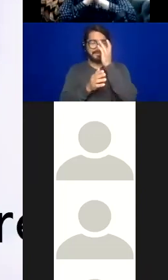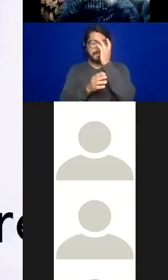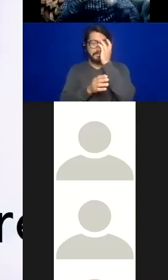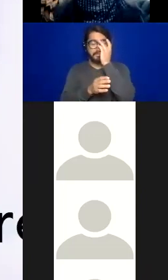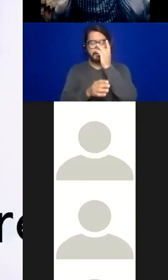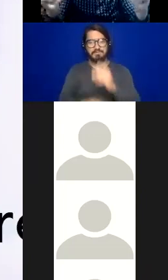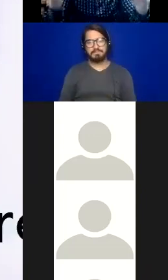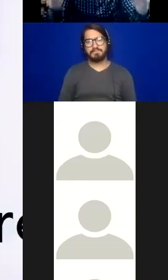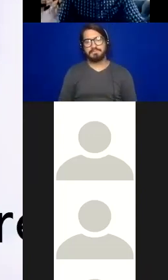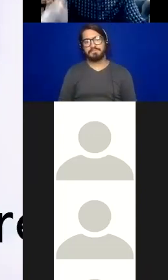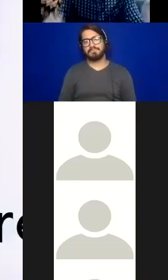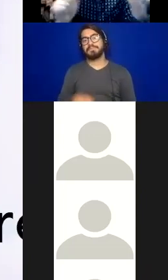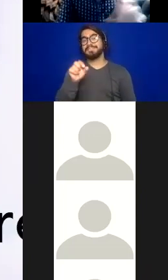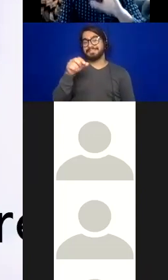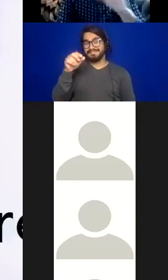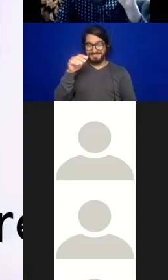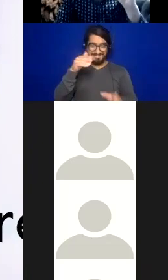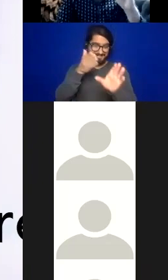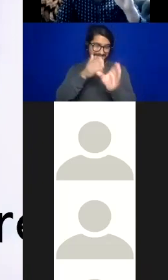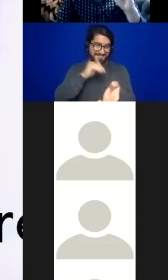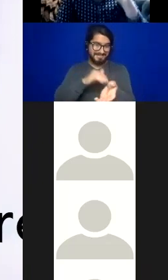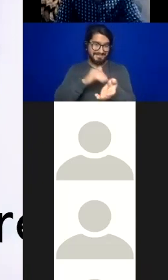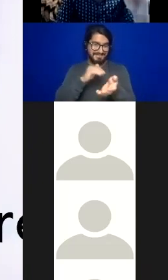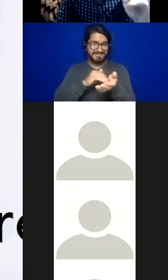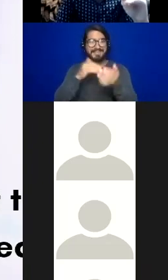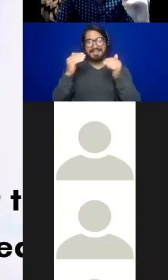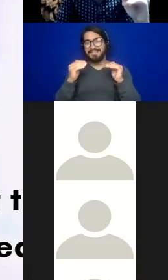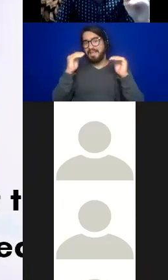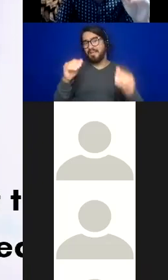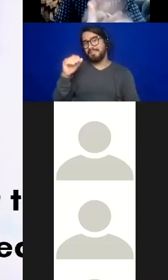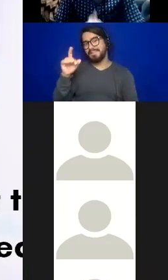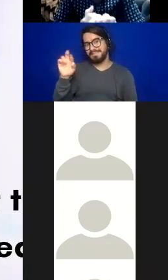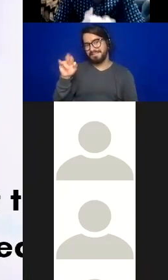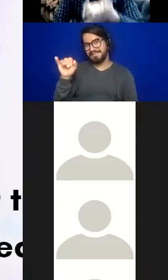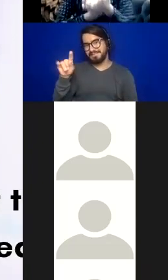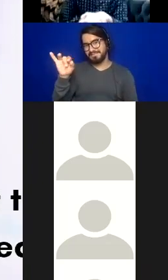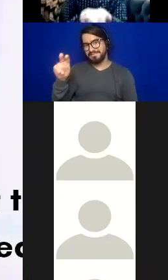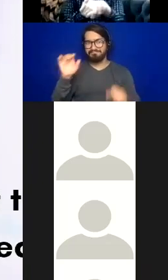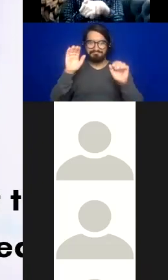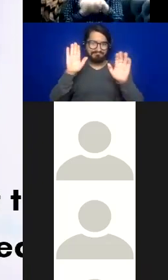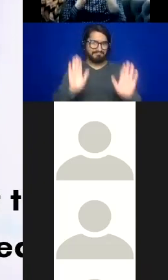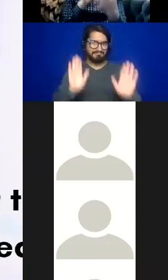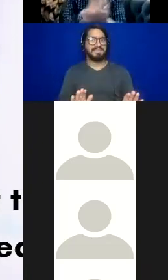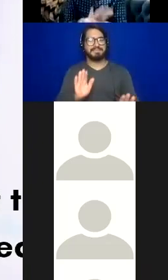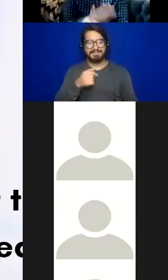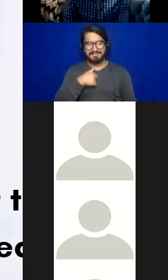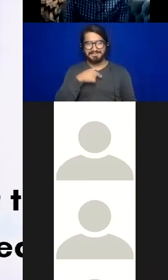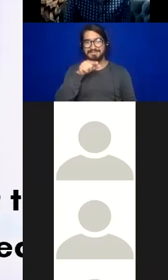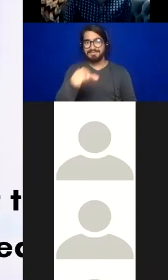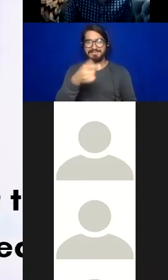So psychiatric advance directives are amazing. I don't know if you all have heard of them. A psychiatric advance directive is a